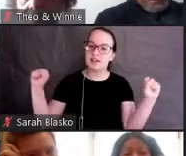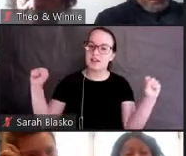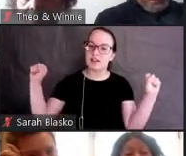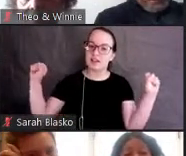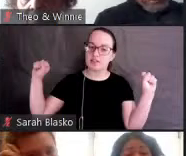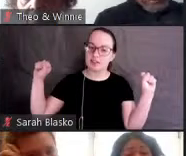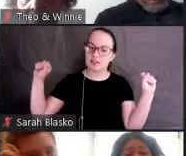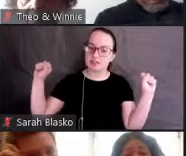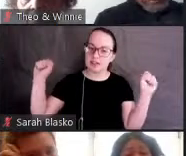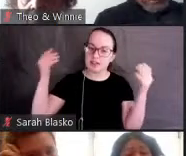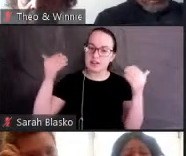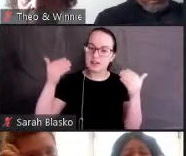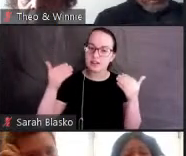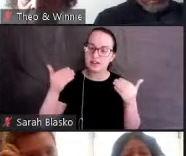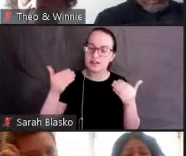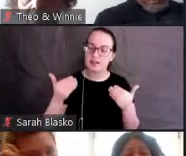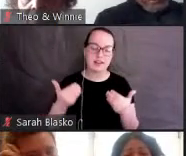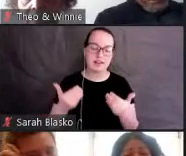saved me.